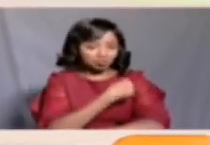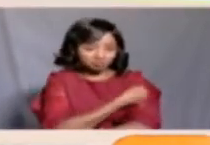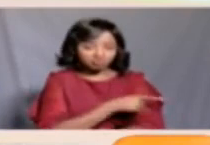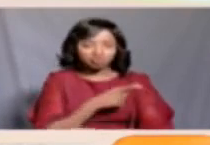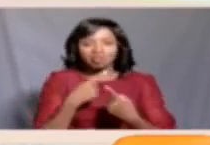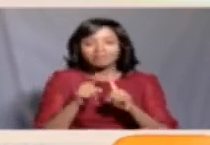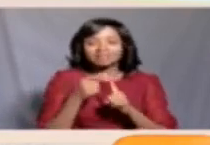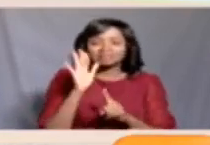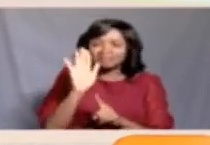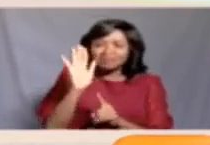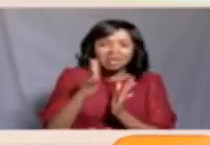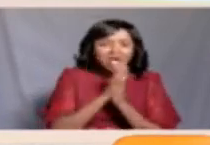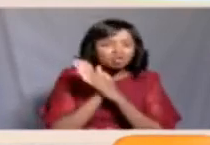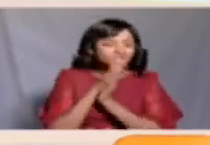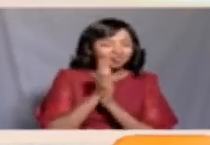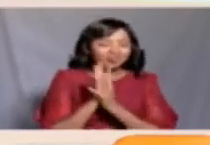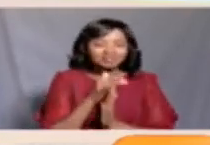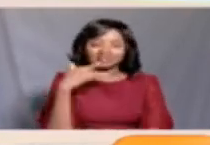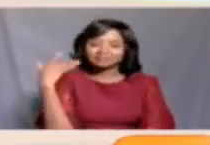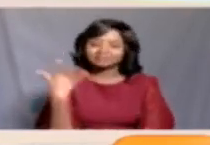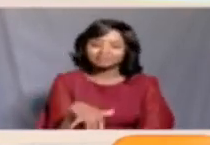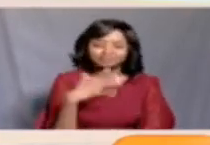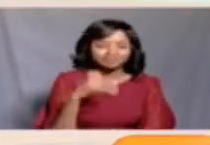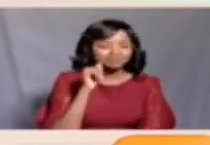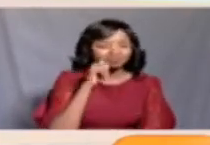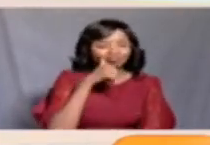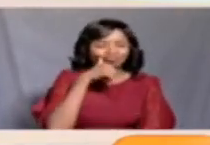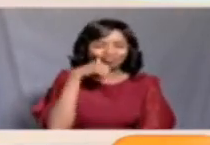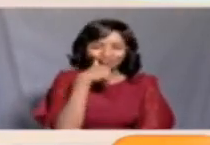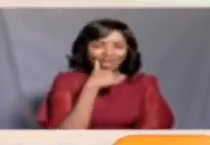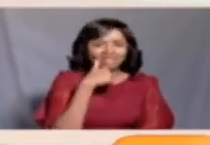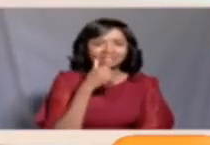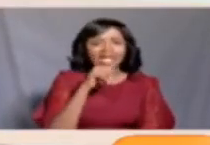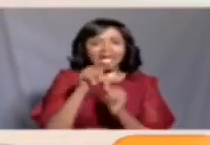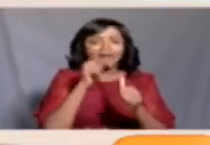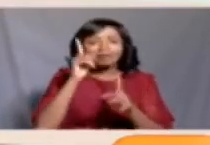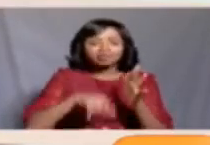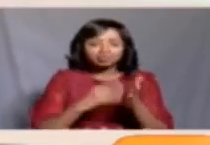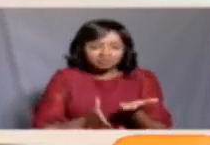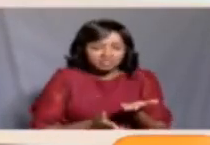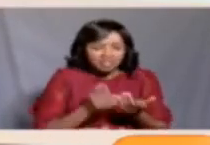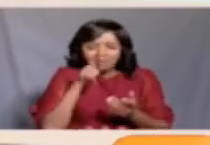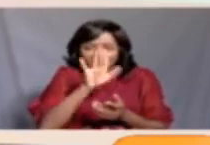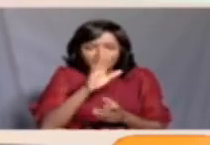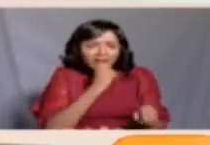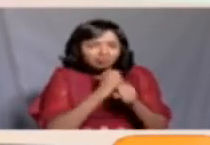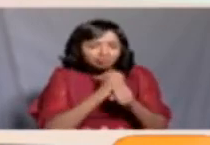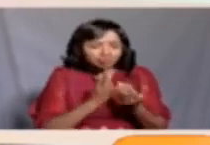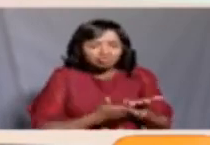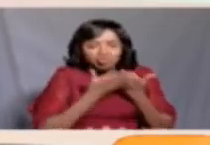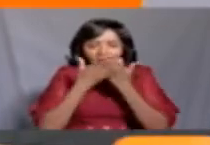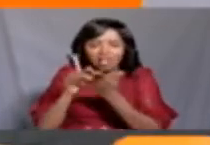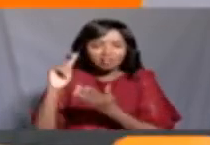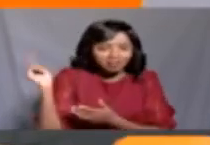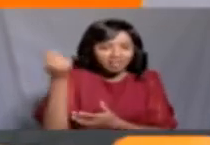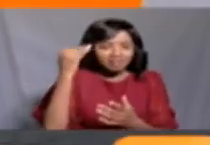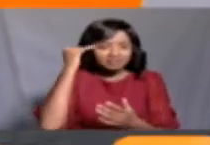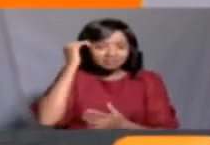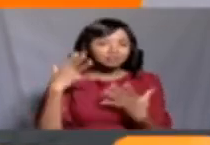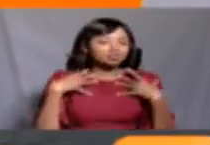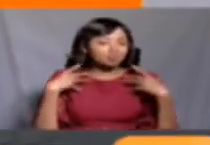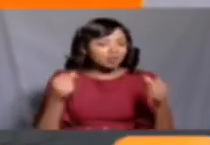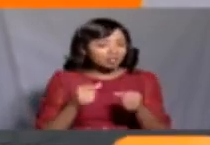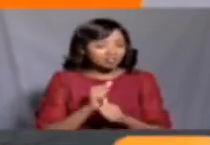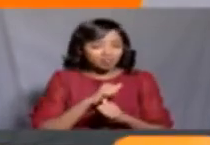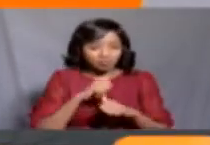stories are incredible about what they've given up to actually ensure that Kenyans' mental health is actually working. Right. Yeah. And we should appreciate that it